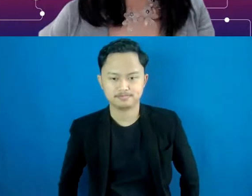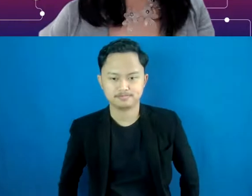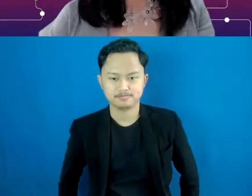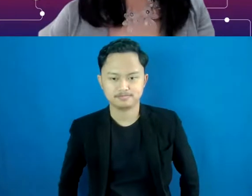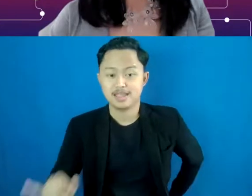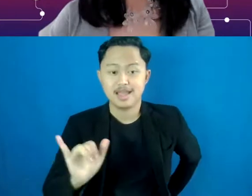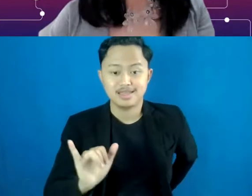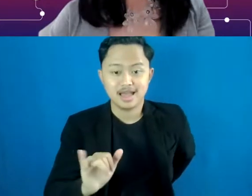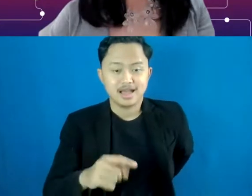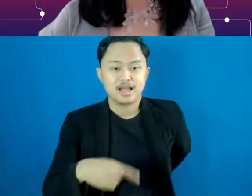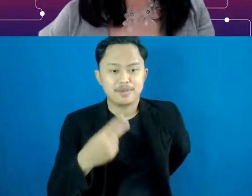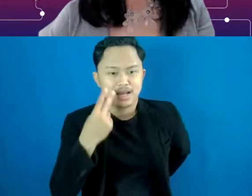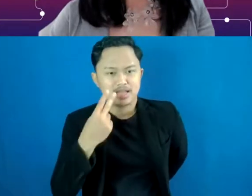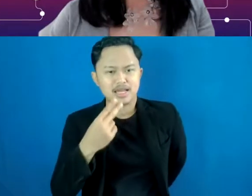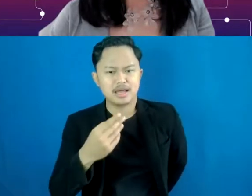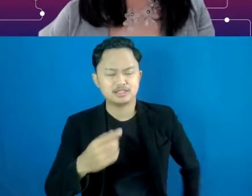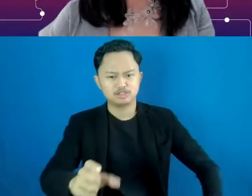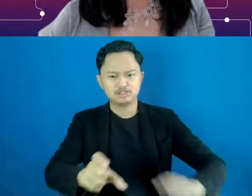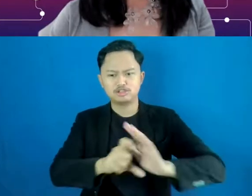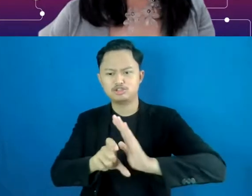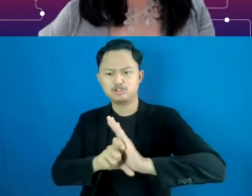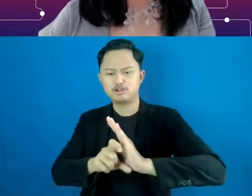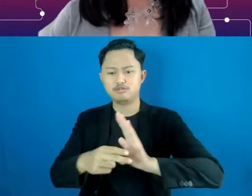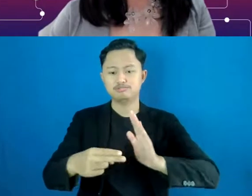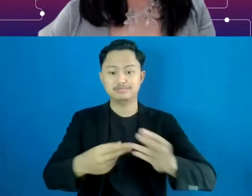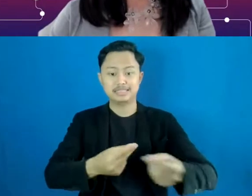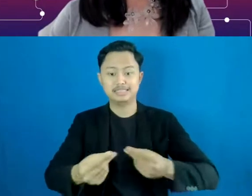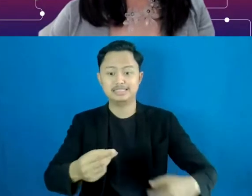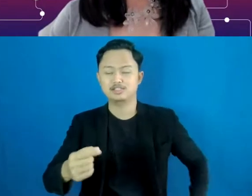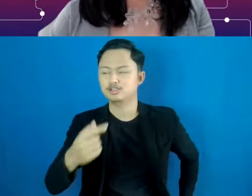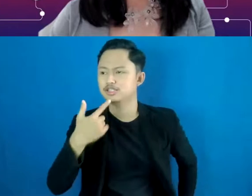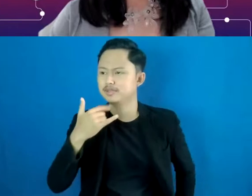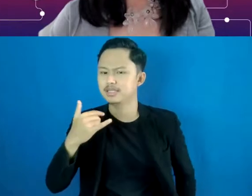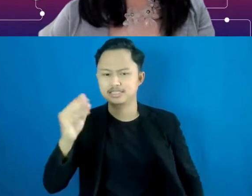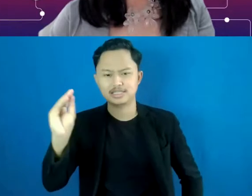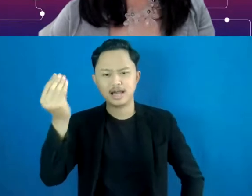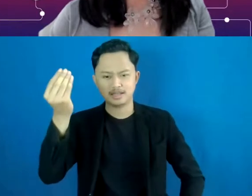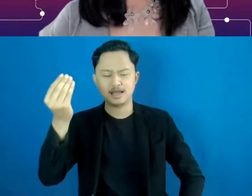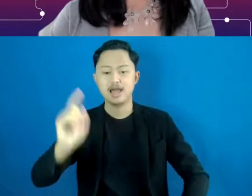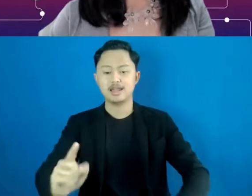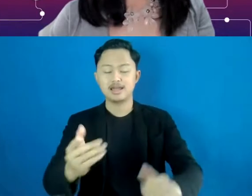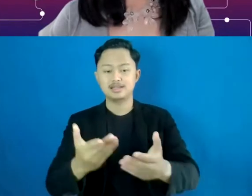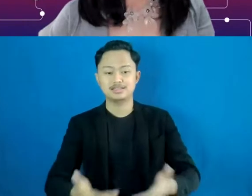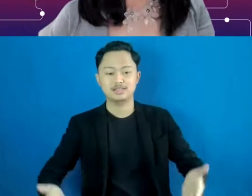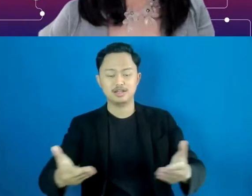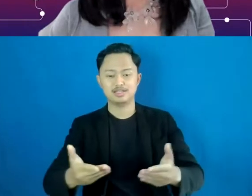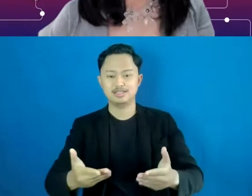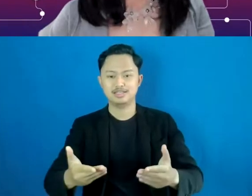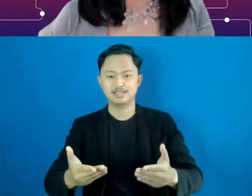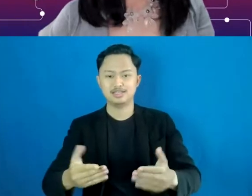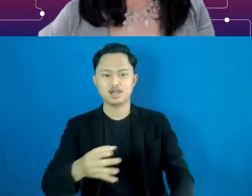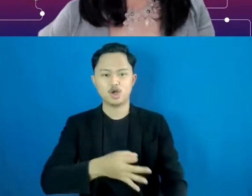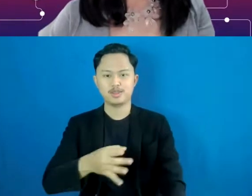We evaluated the PAYS model for Jakarta, and given the financial condition of the electricity utility